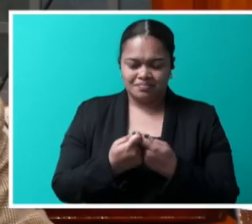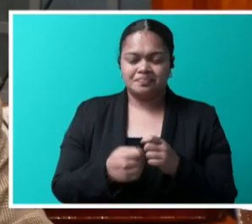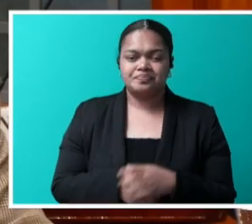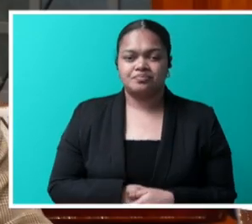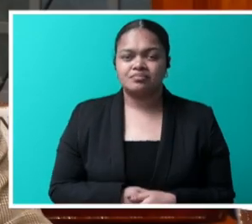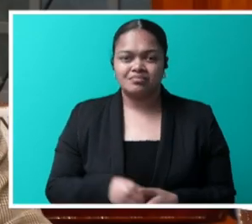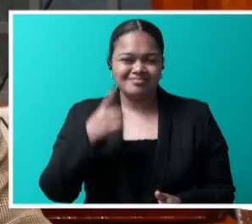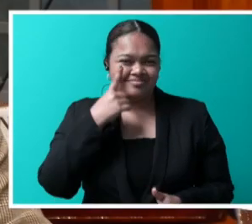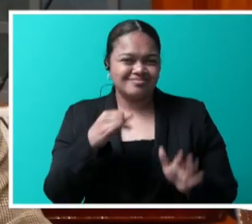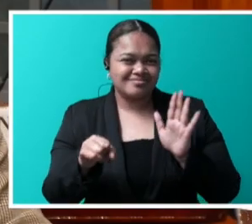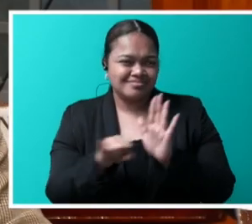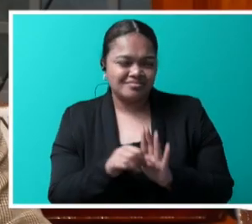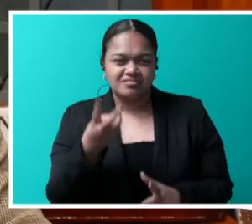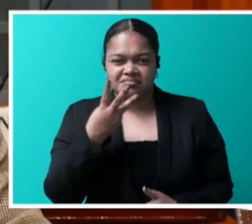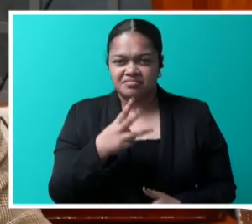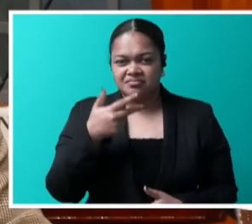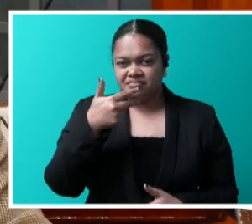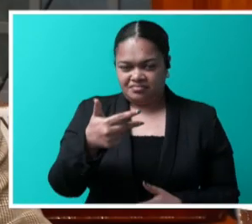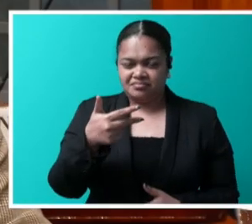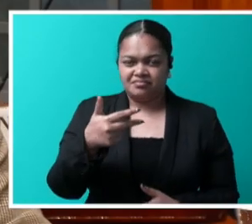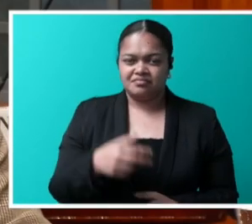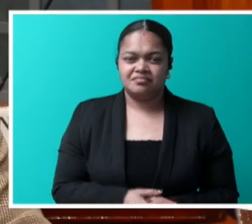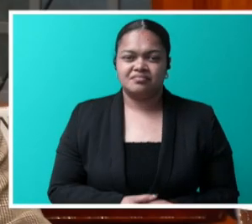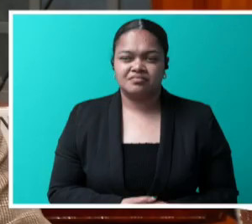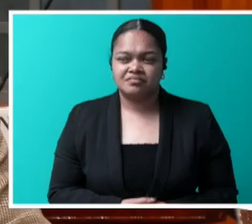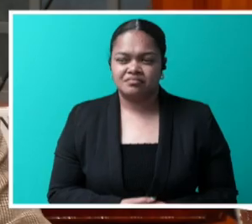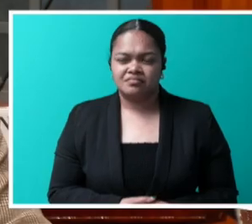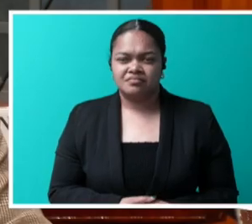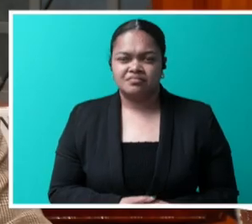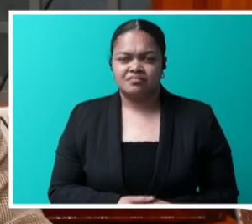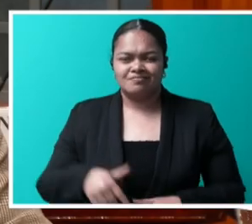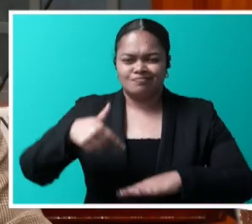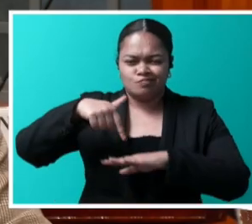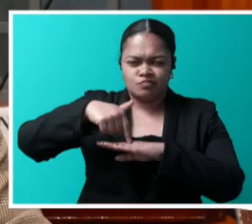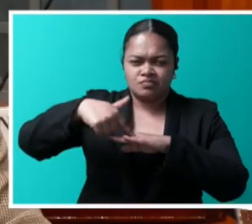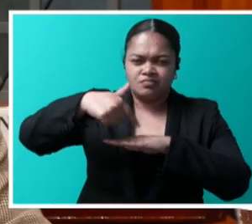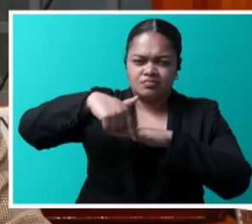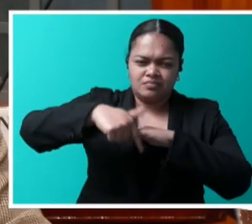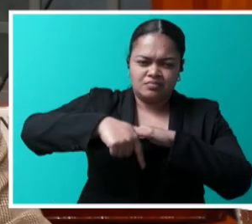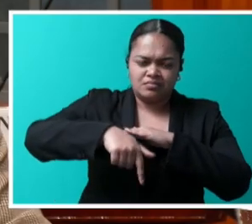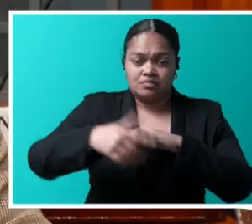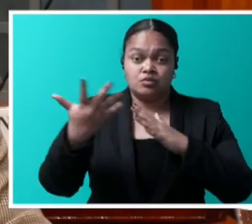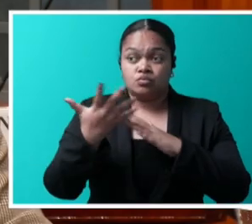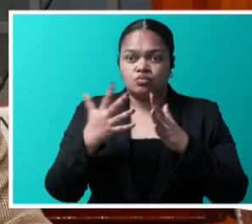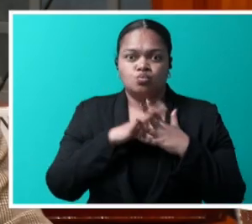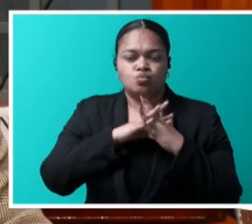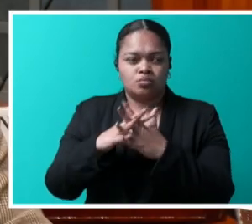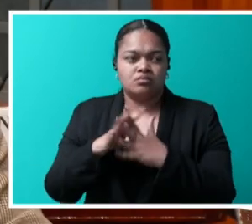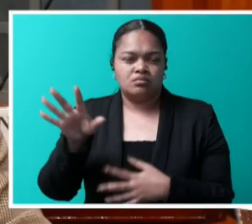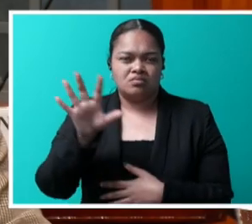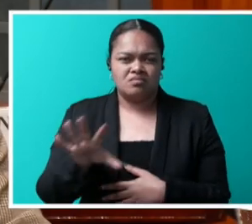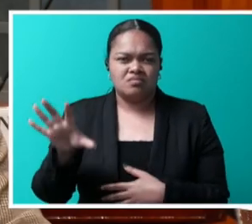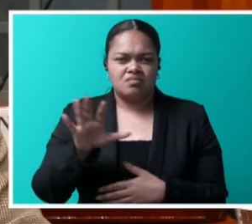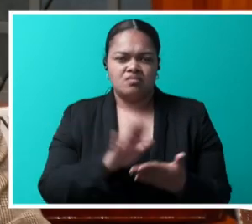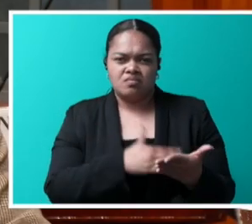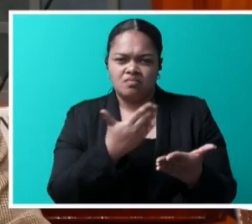has identified 38 drilling sites in the Western Division interpreting